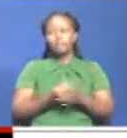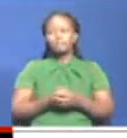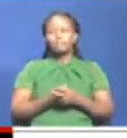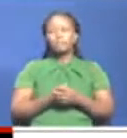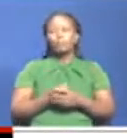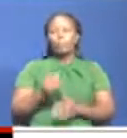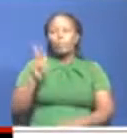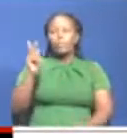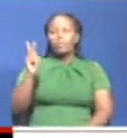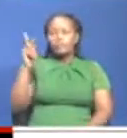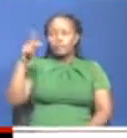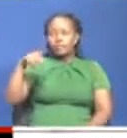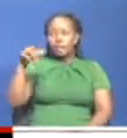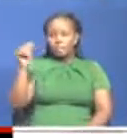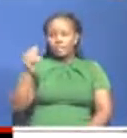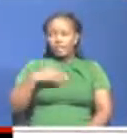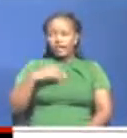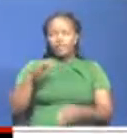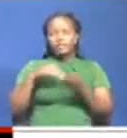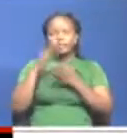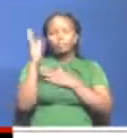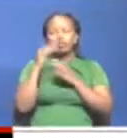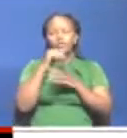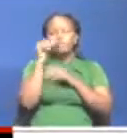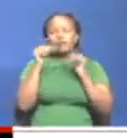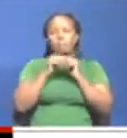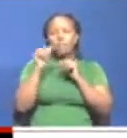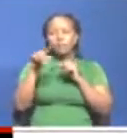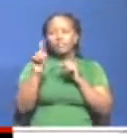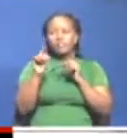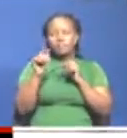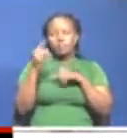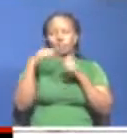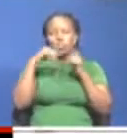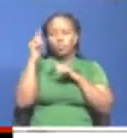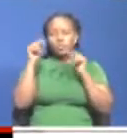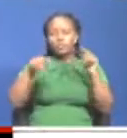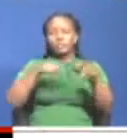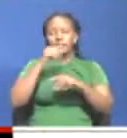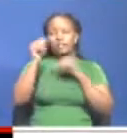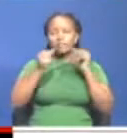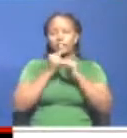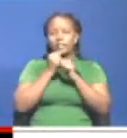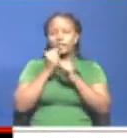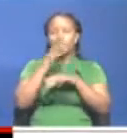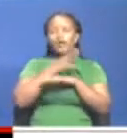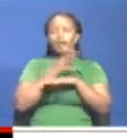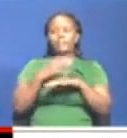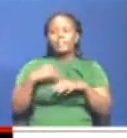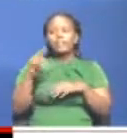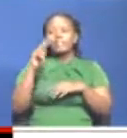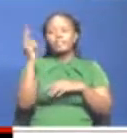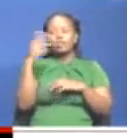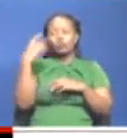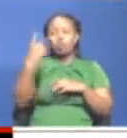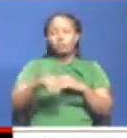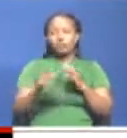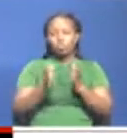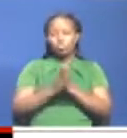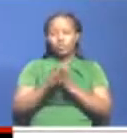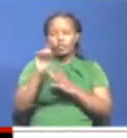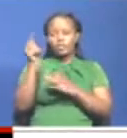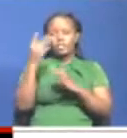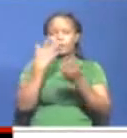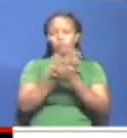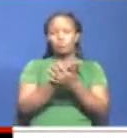KPM made the most emphatic statement about their title credentials this year. After playing second fiddle to GSU and Kenya Prisons in